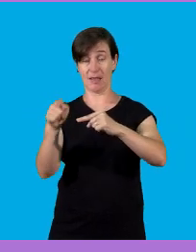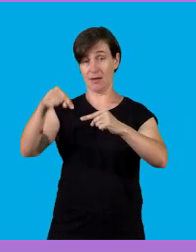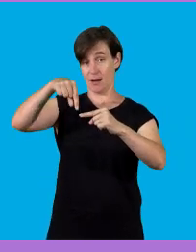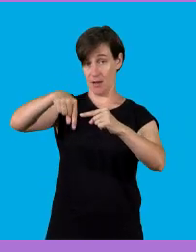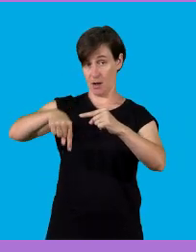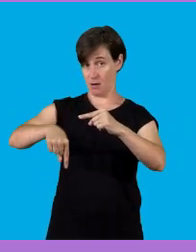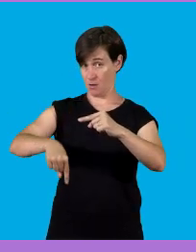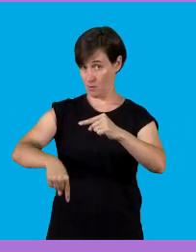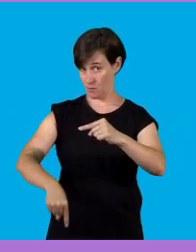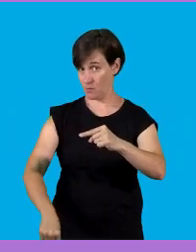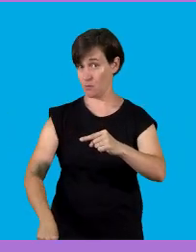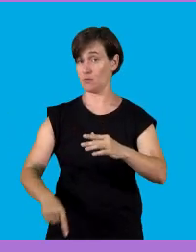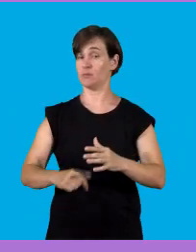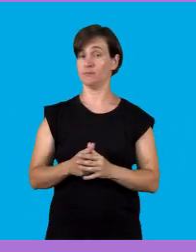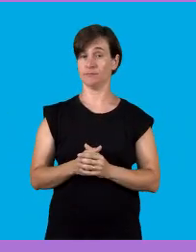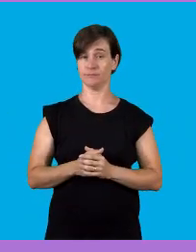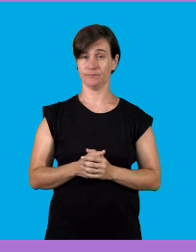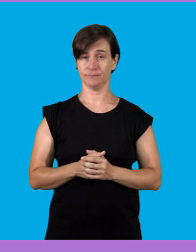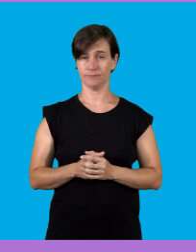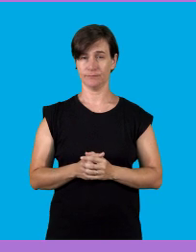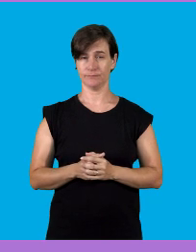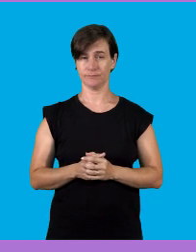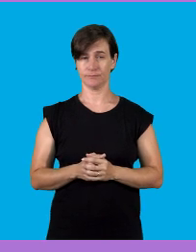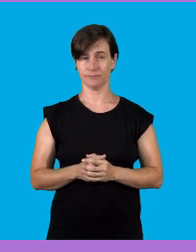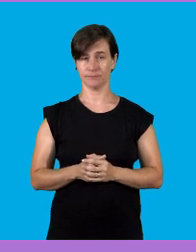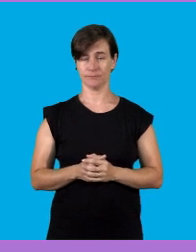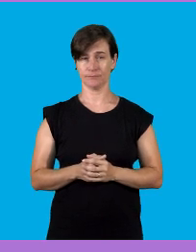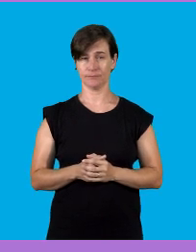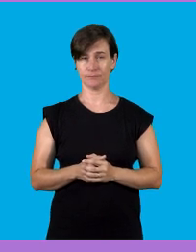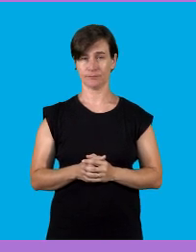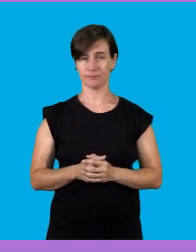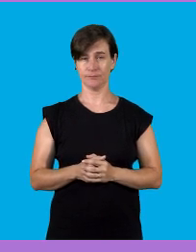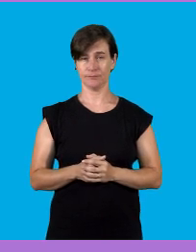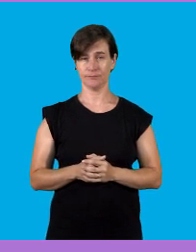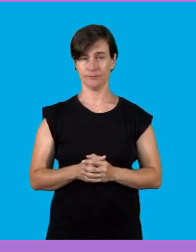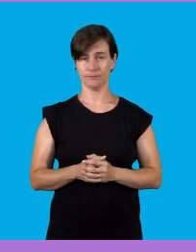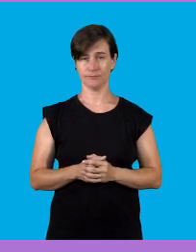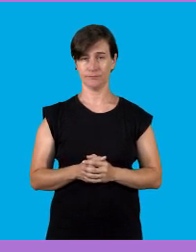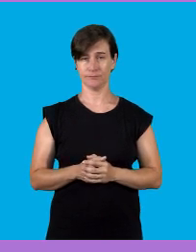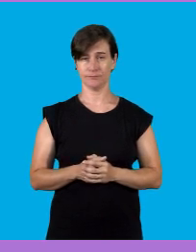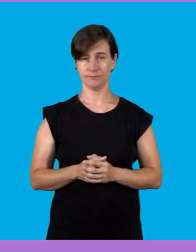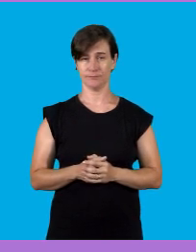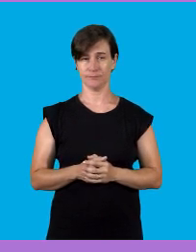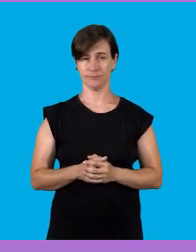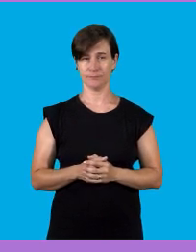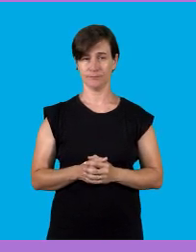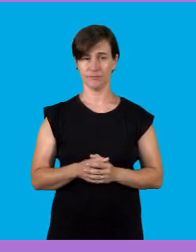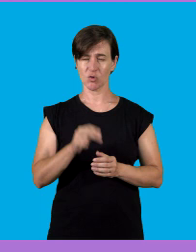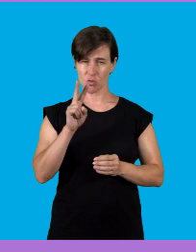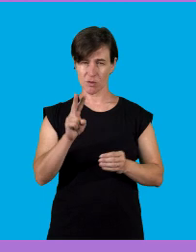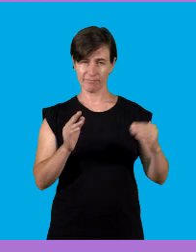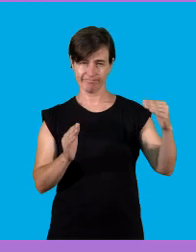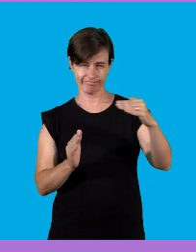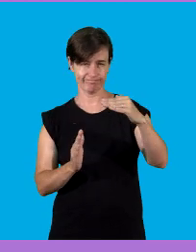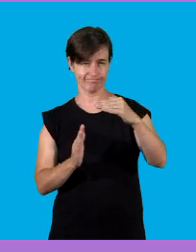10, meets right there. Okay, so therefore we'll go down here, right? Now I want you to look at the